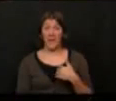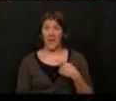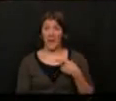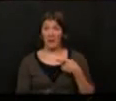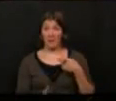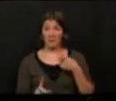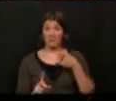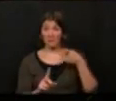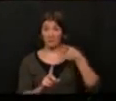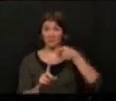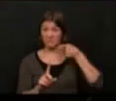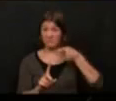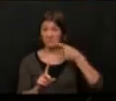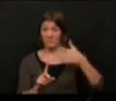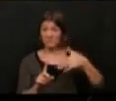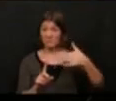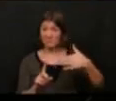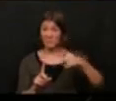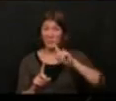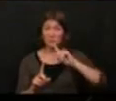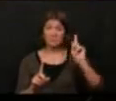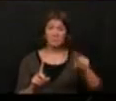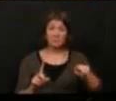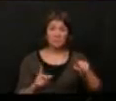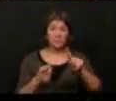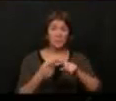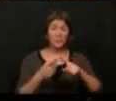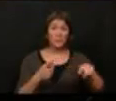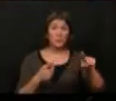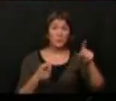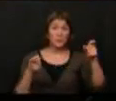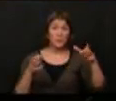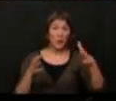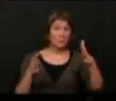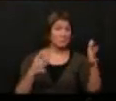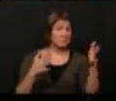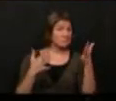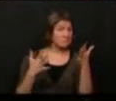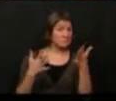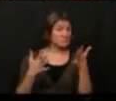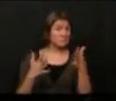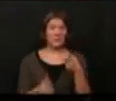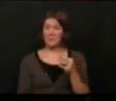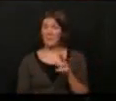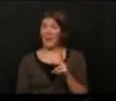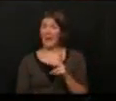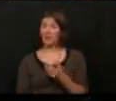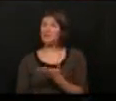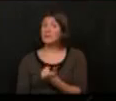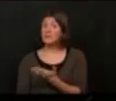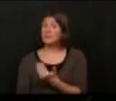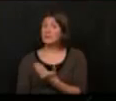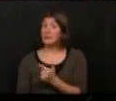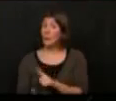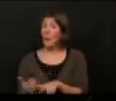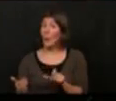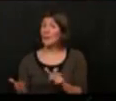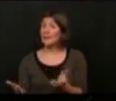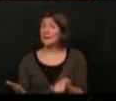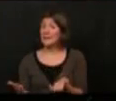that we want to give to the administration at this point. That would be useful. Well, I mean,